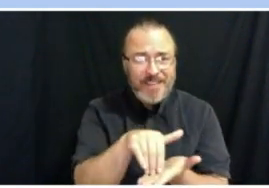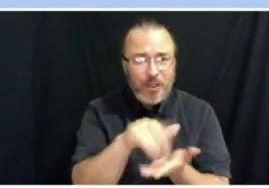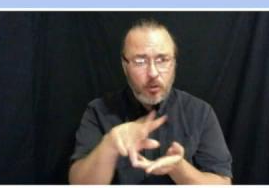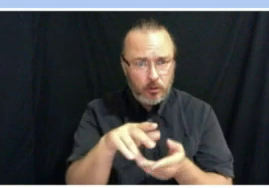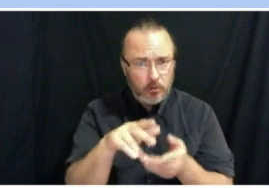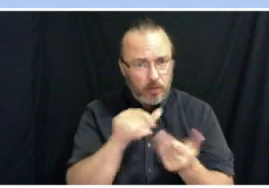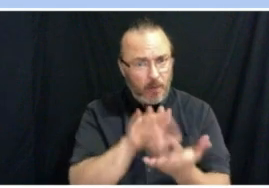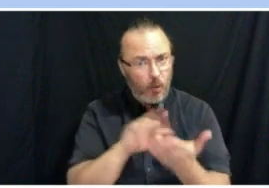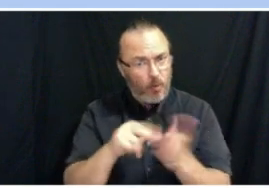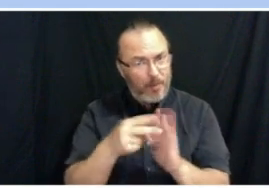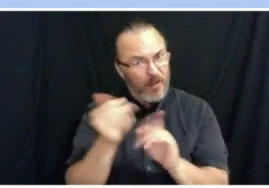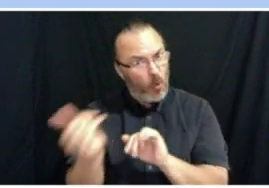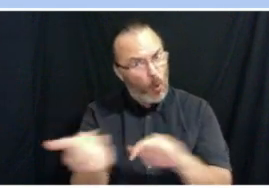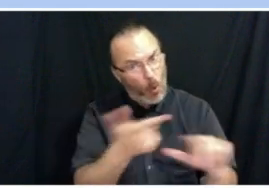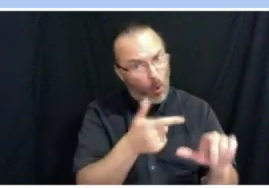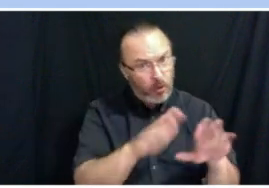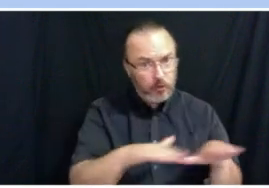children's